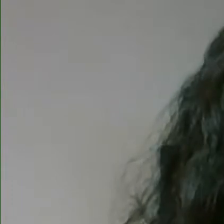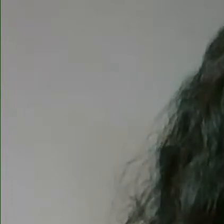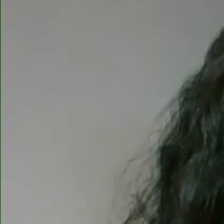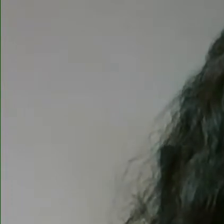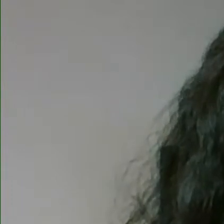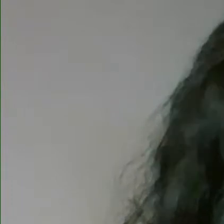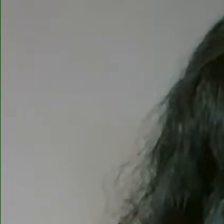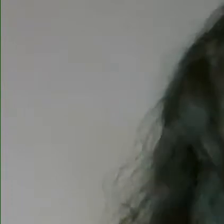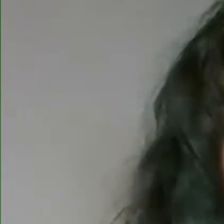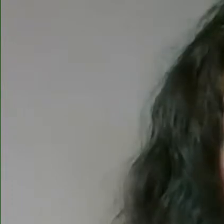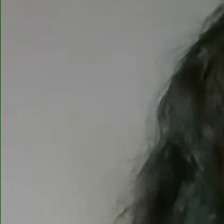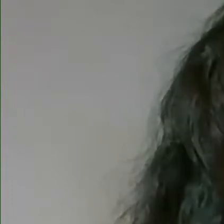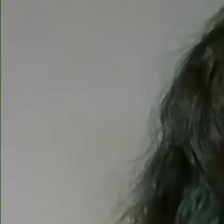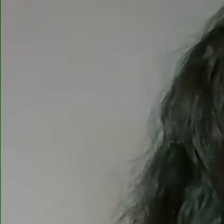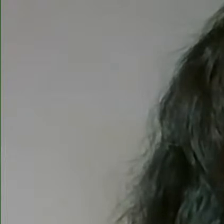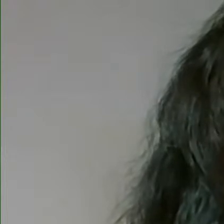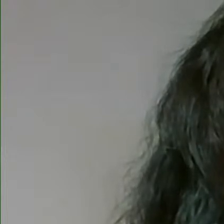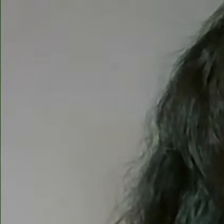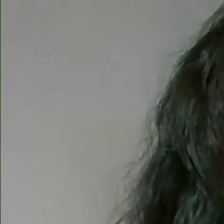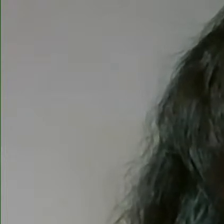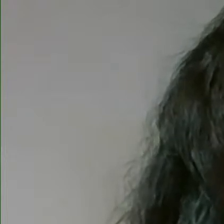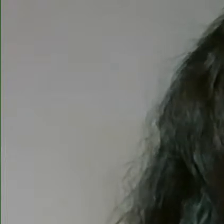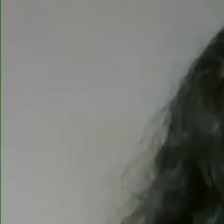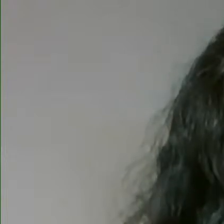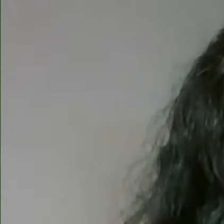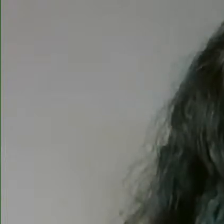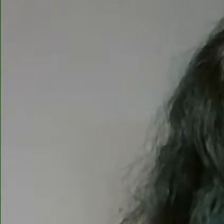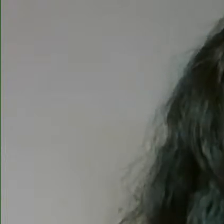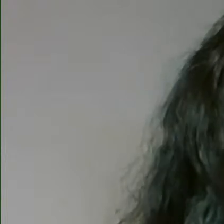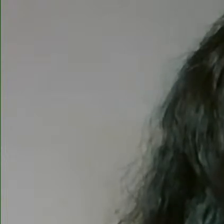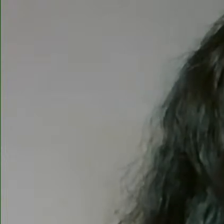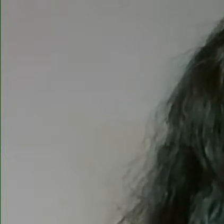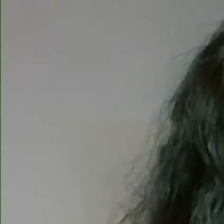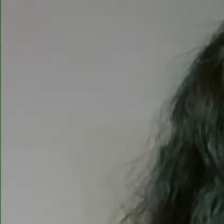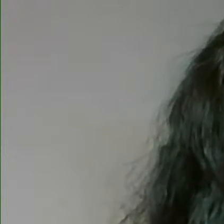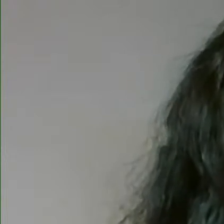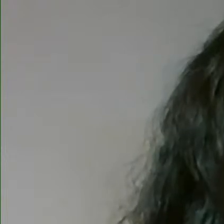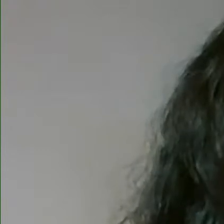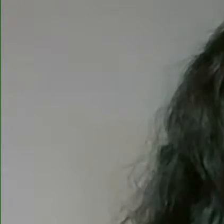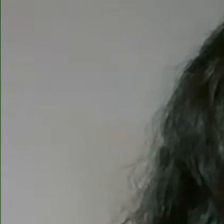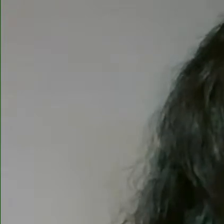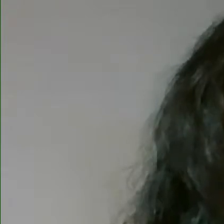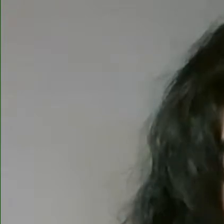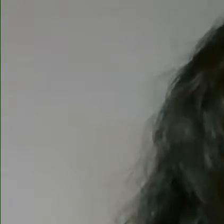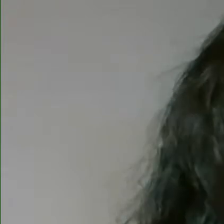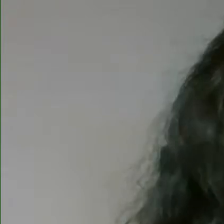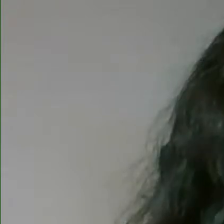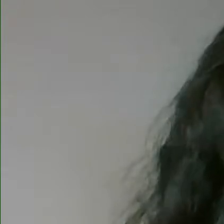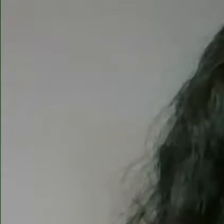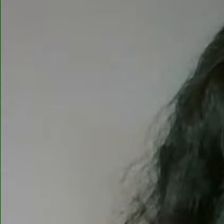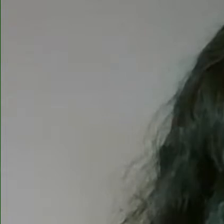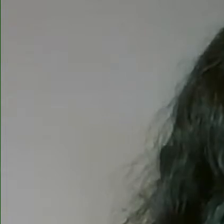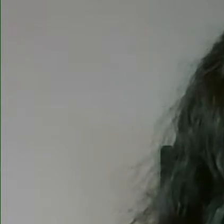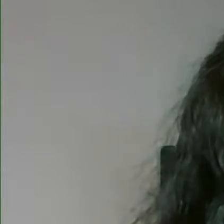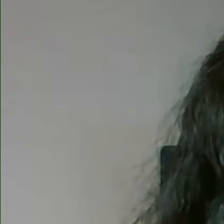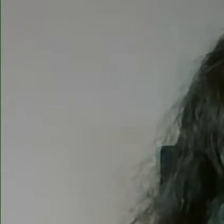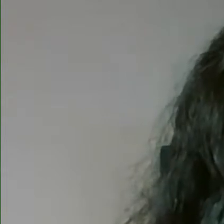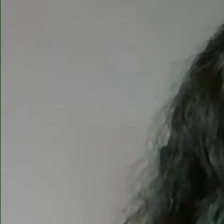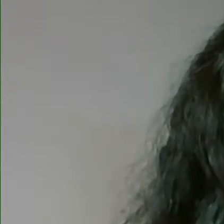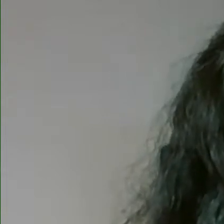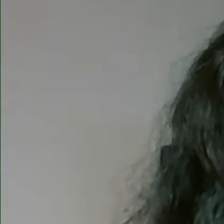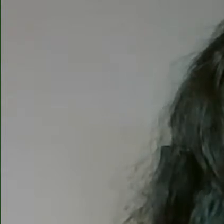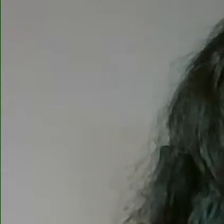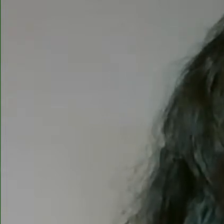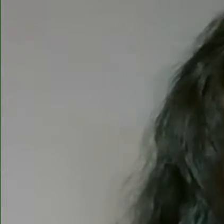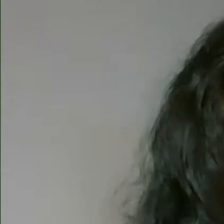been well covered in the national media that Health and Human Services, the Department of Health and Human Services,